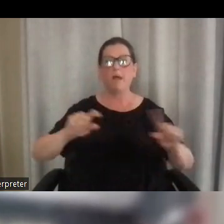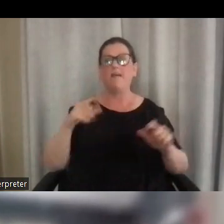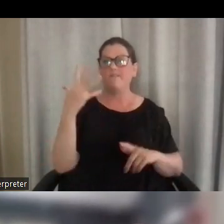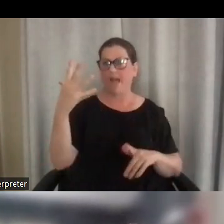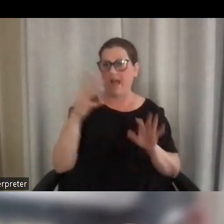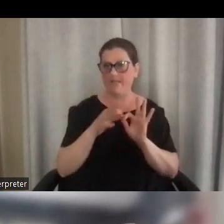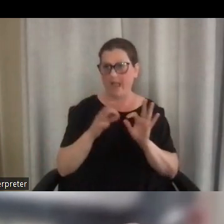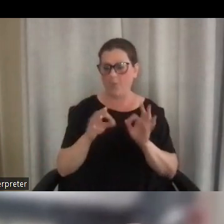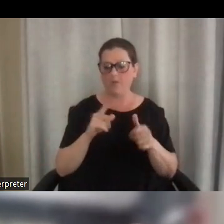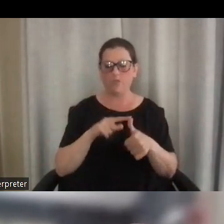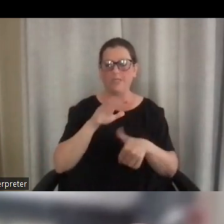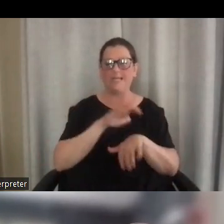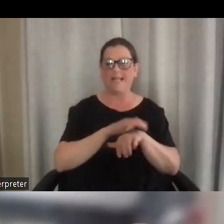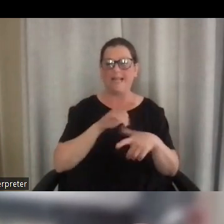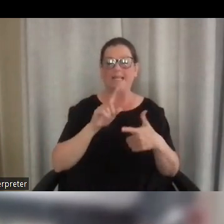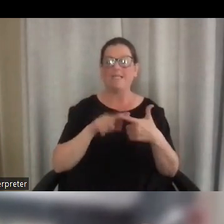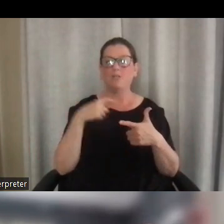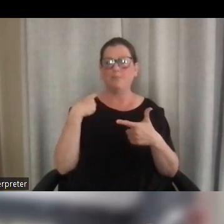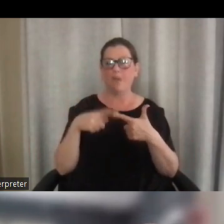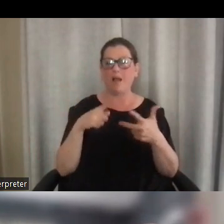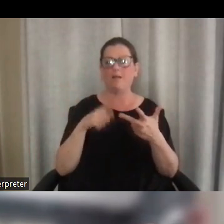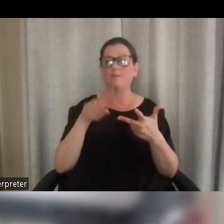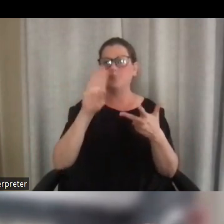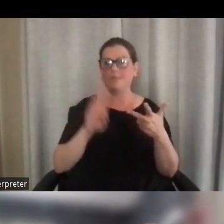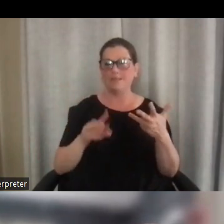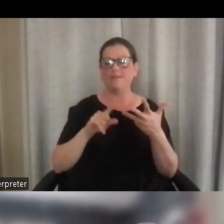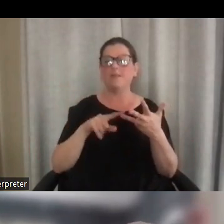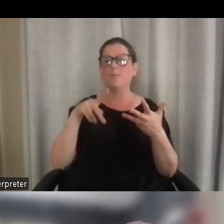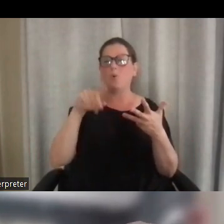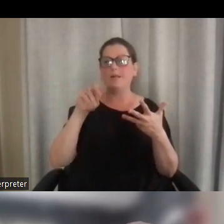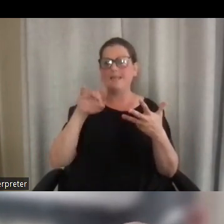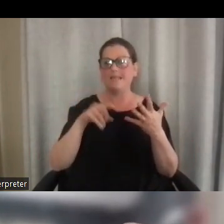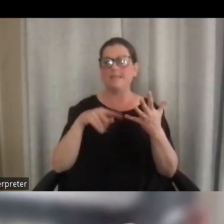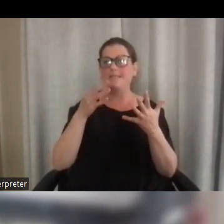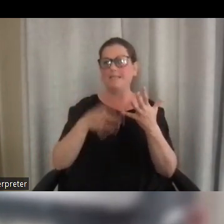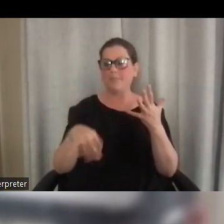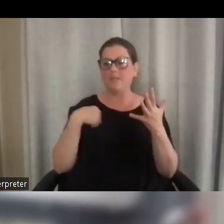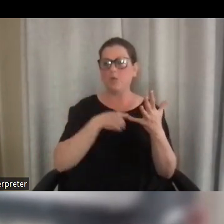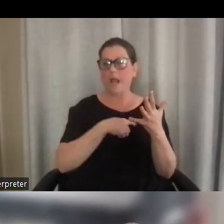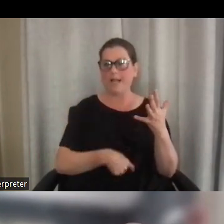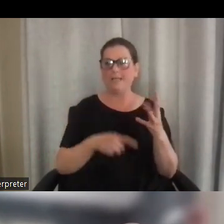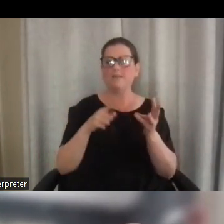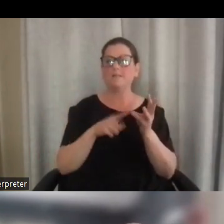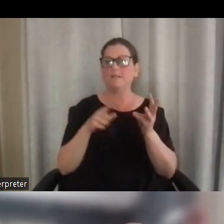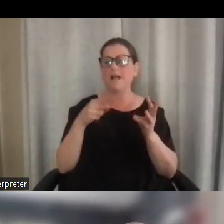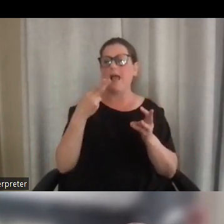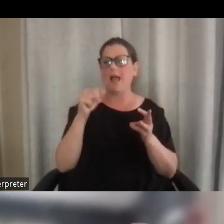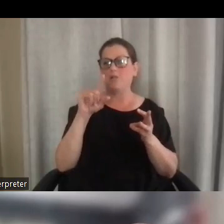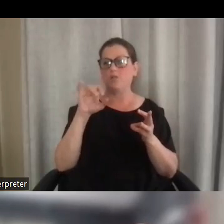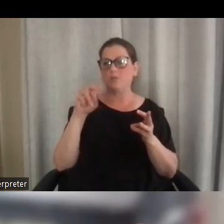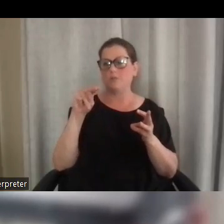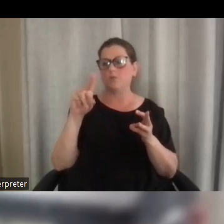English, Spanish, Brazilian, Portuguese, simplified Chinese, and Haitian Creole. So being able